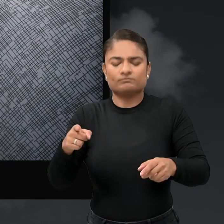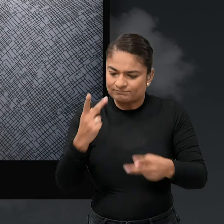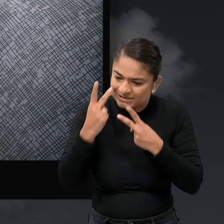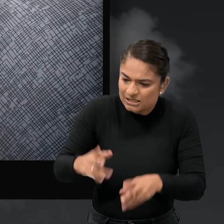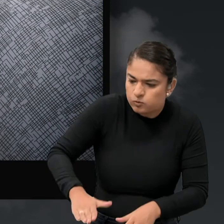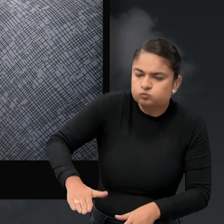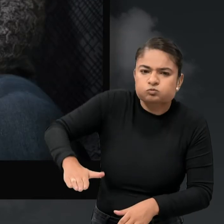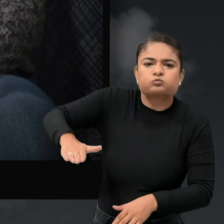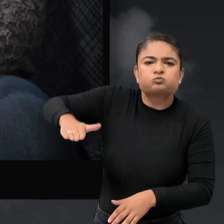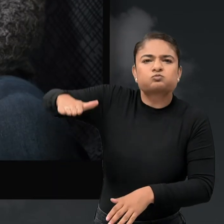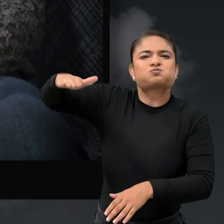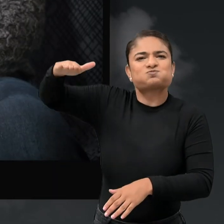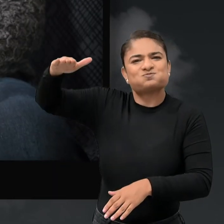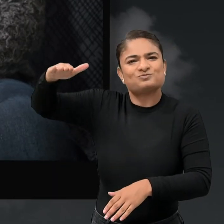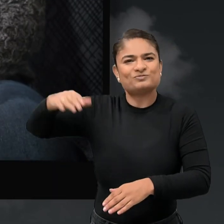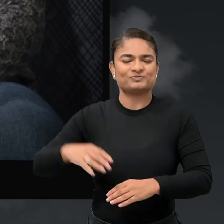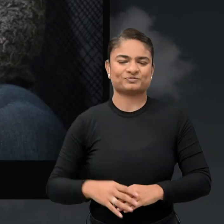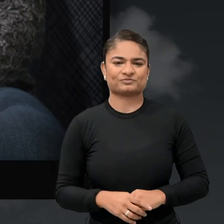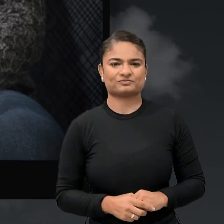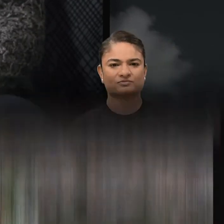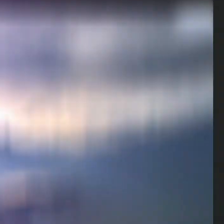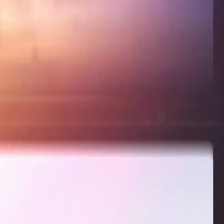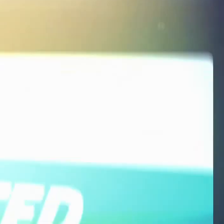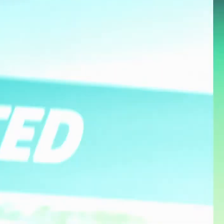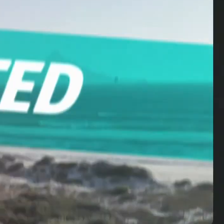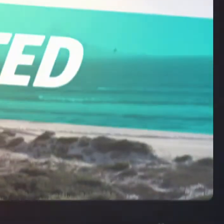most cases when they grow up.